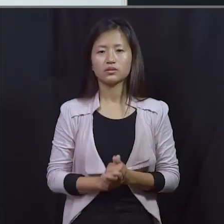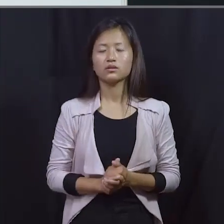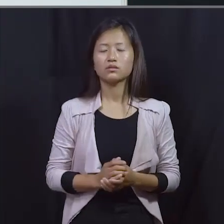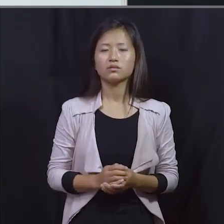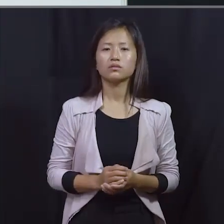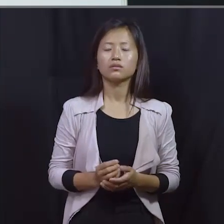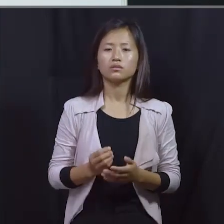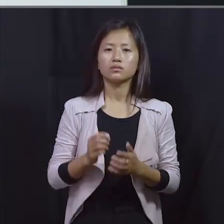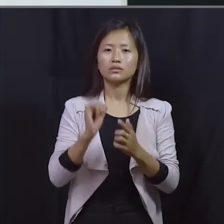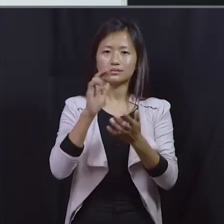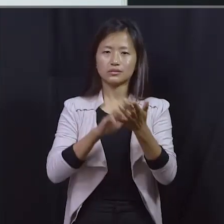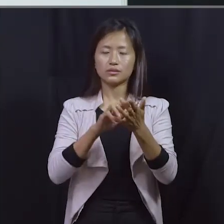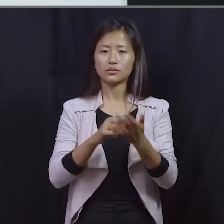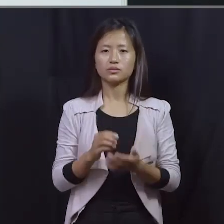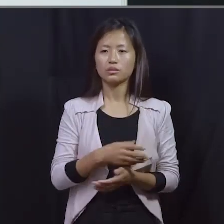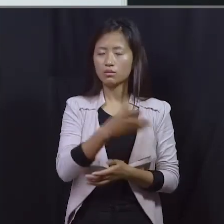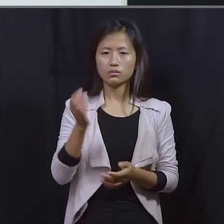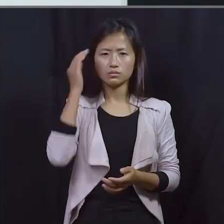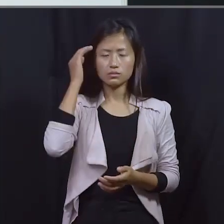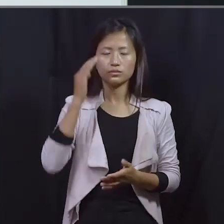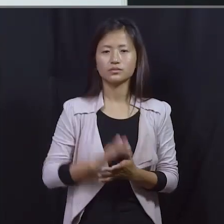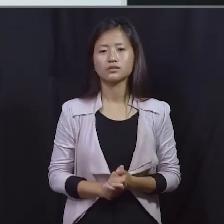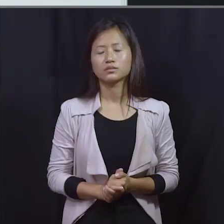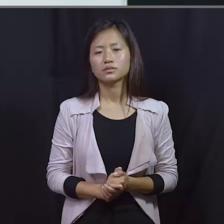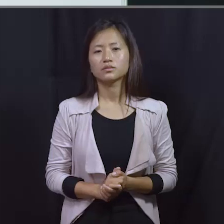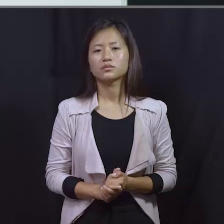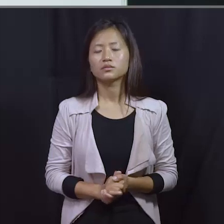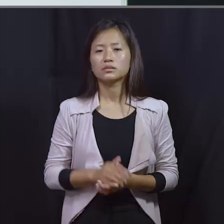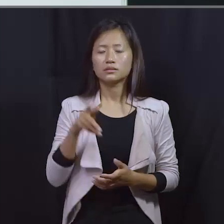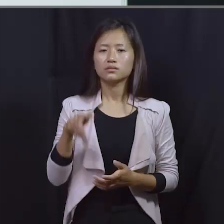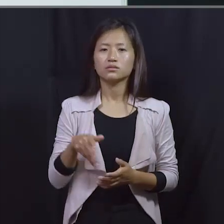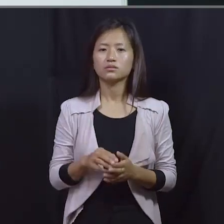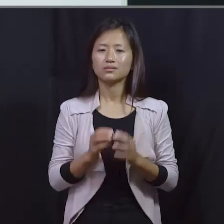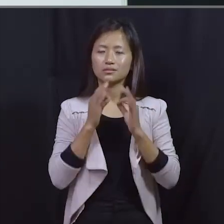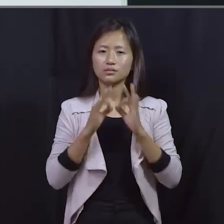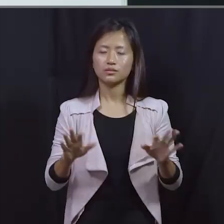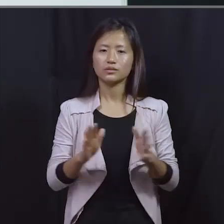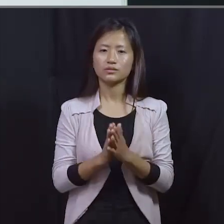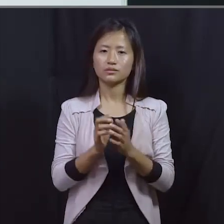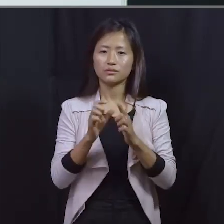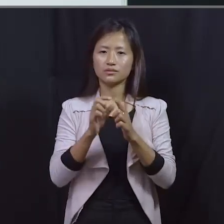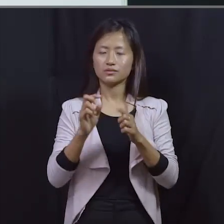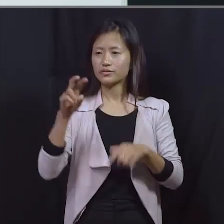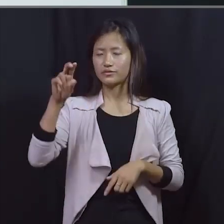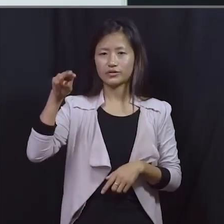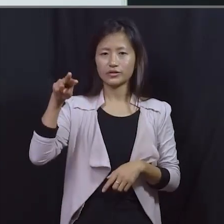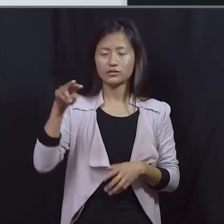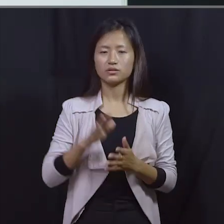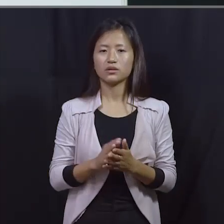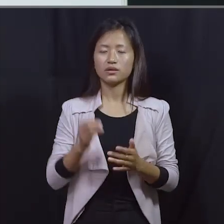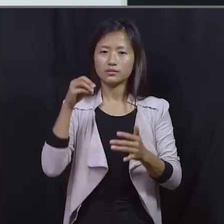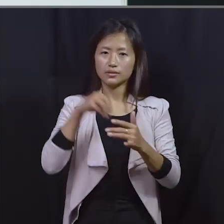all know, indebtedness in its simplest definition, it means being in